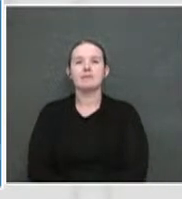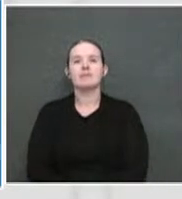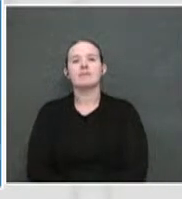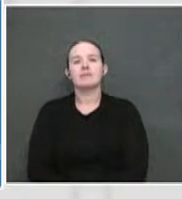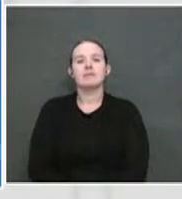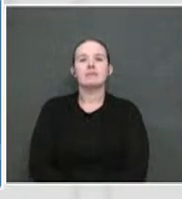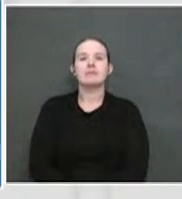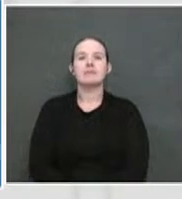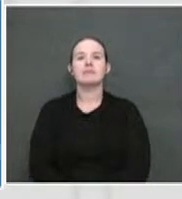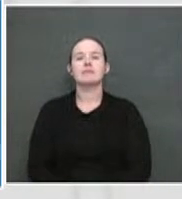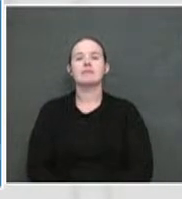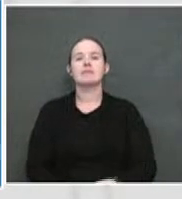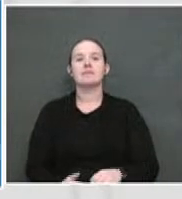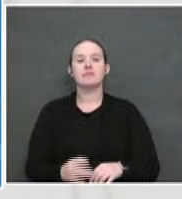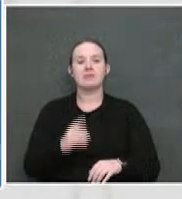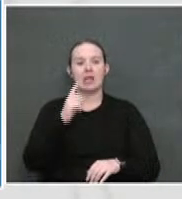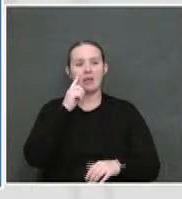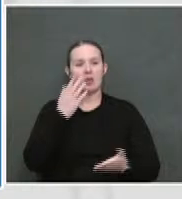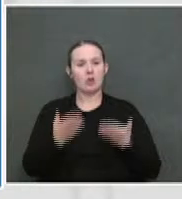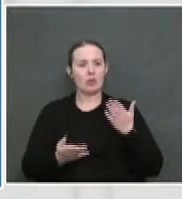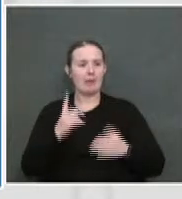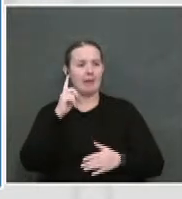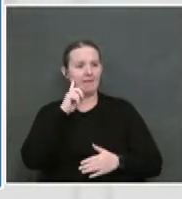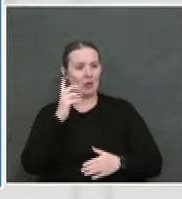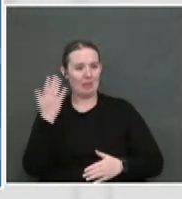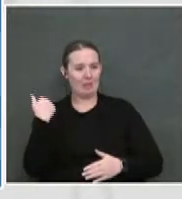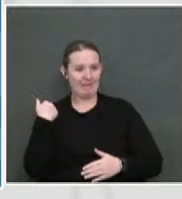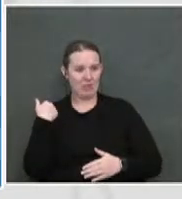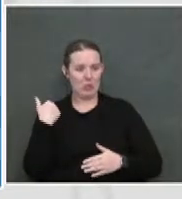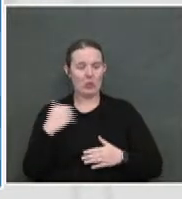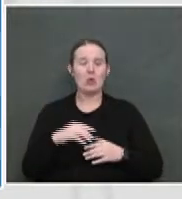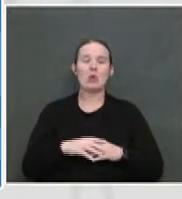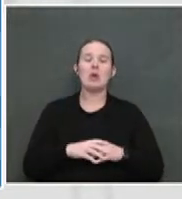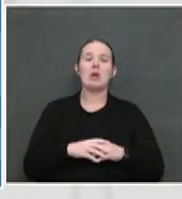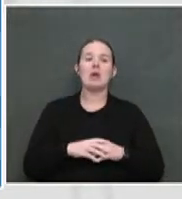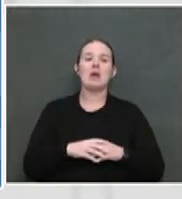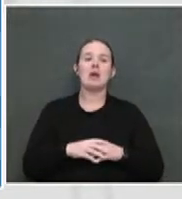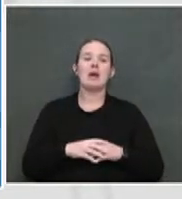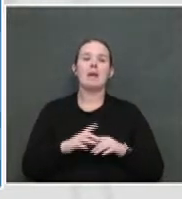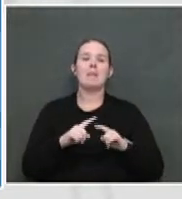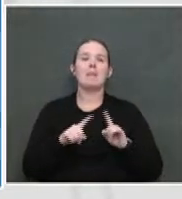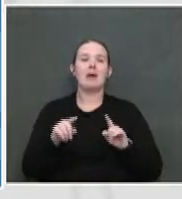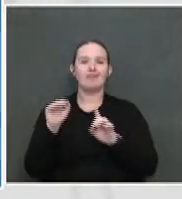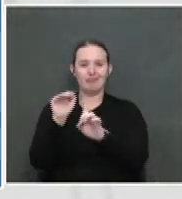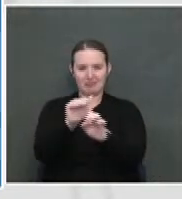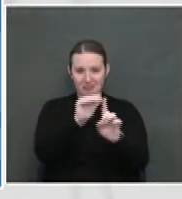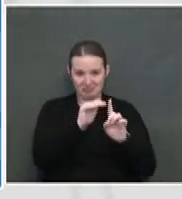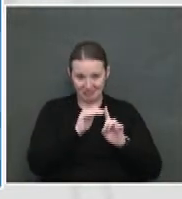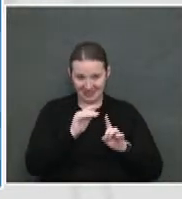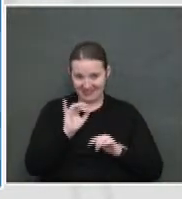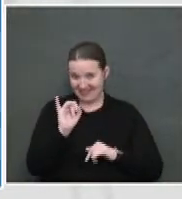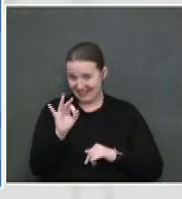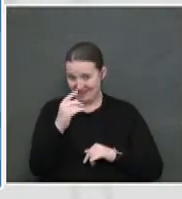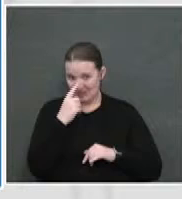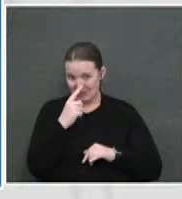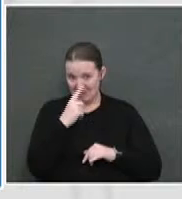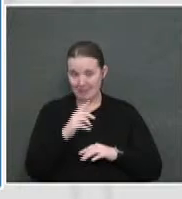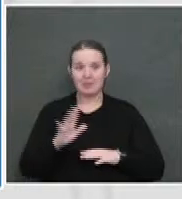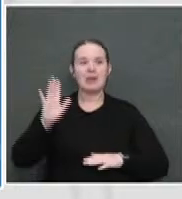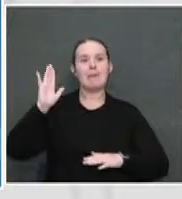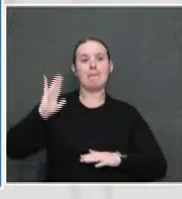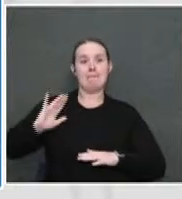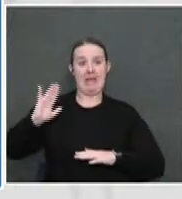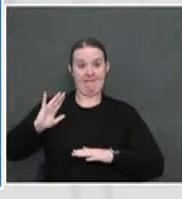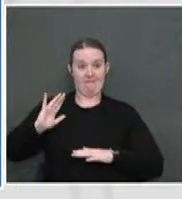So I think you may have heard this before from me, but let me refresh, if I may. So it used to